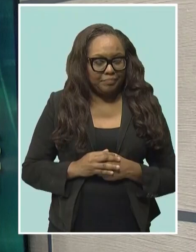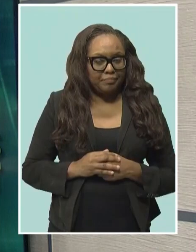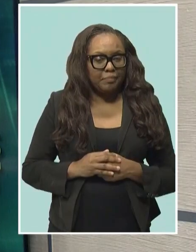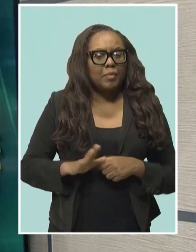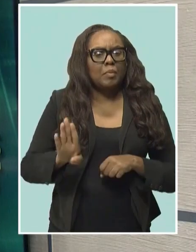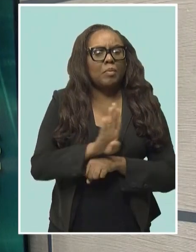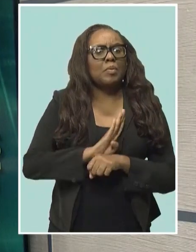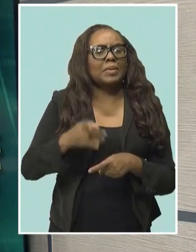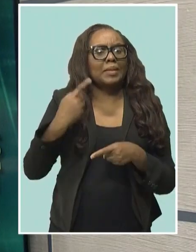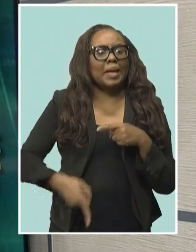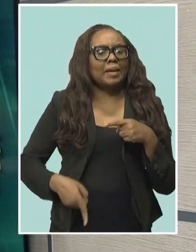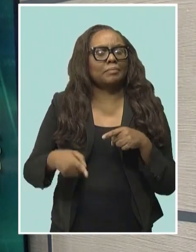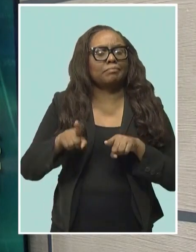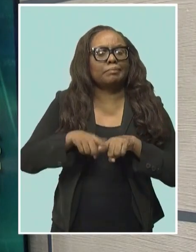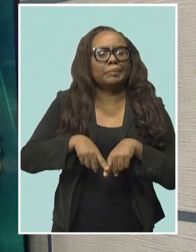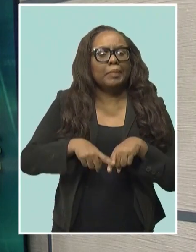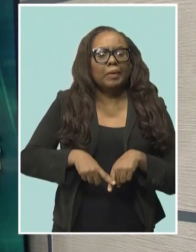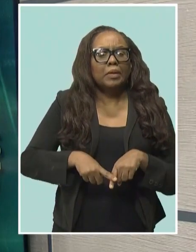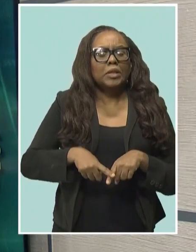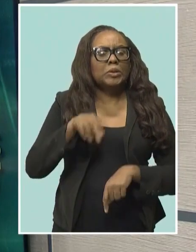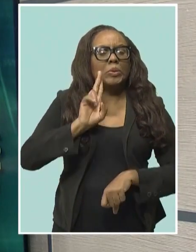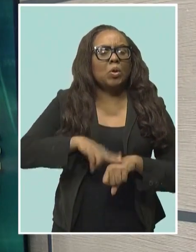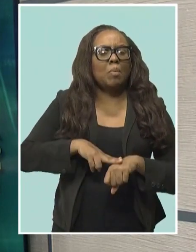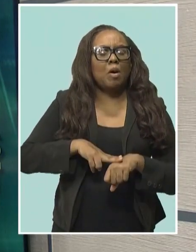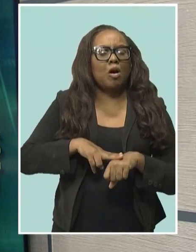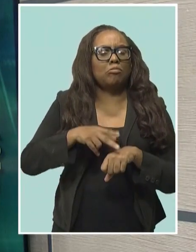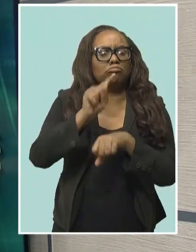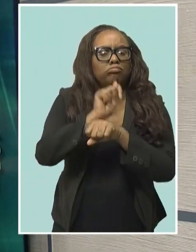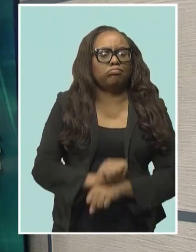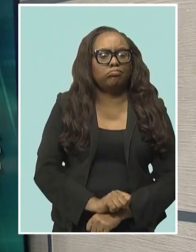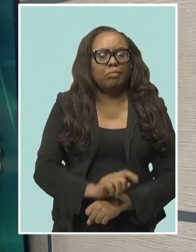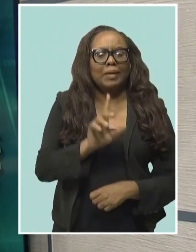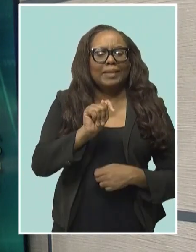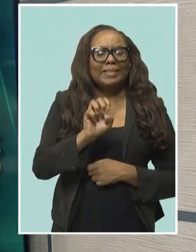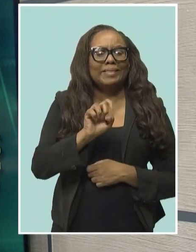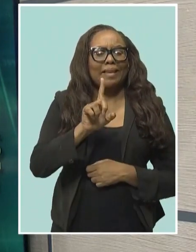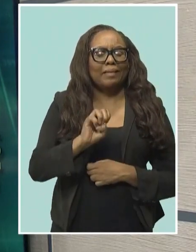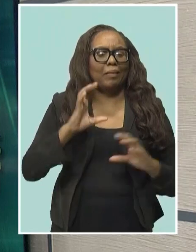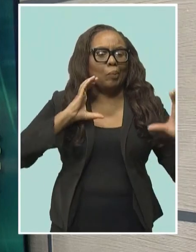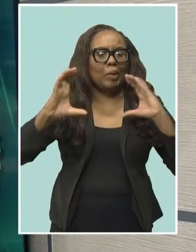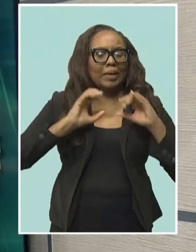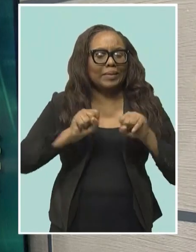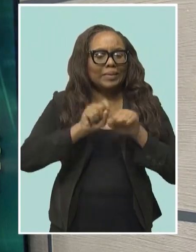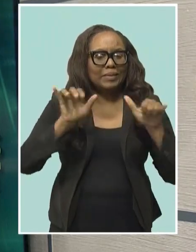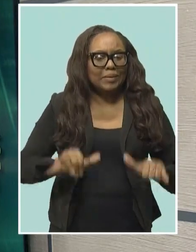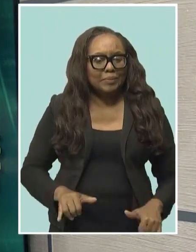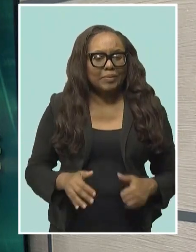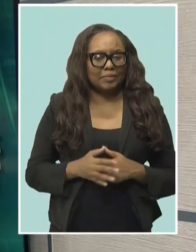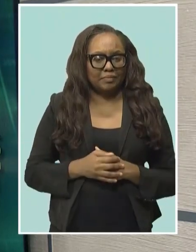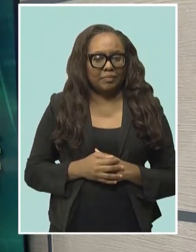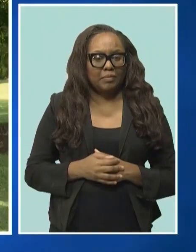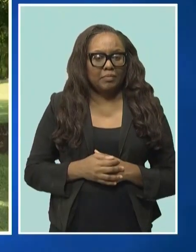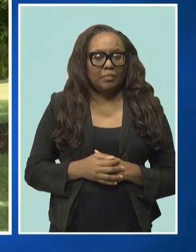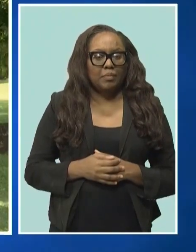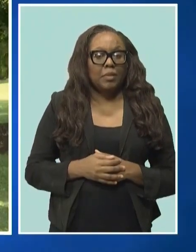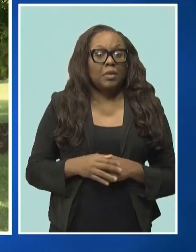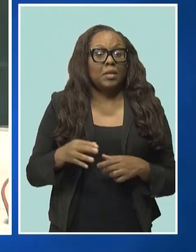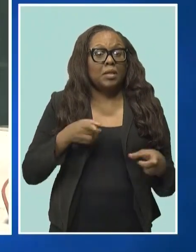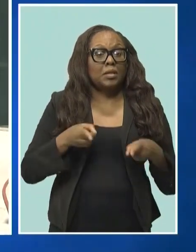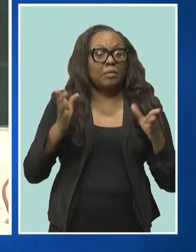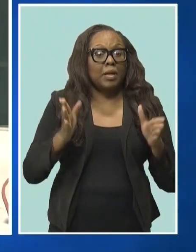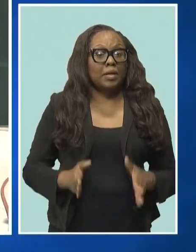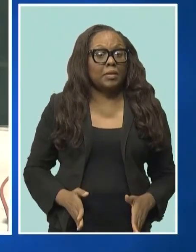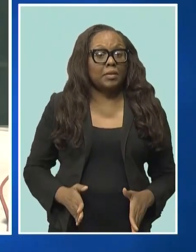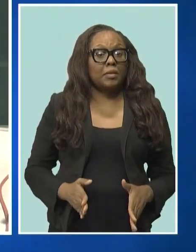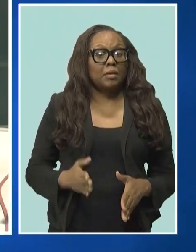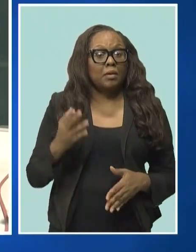longer depend on standard telecommunication systems. The charge was made by Managing Director of Neptune Communications, Julian